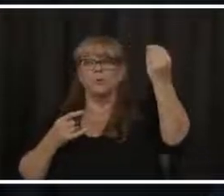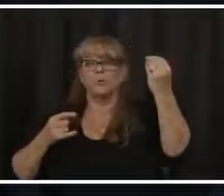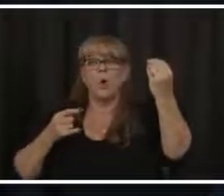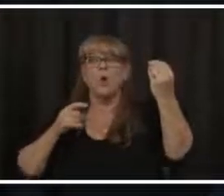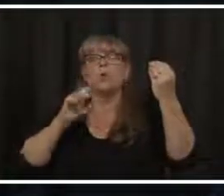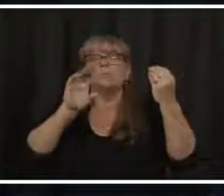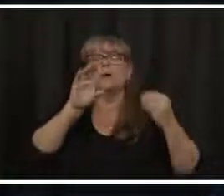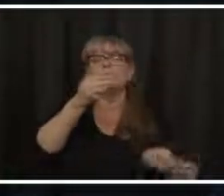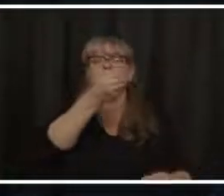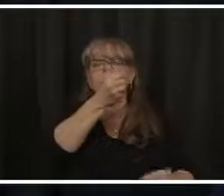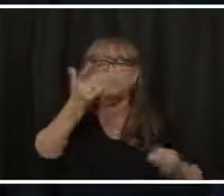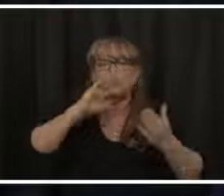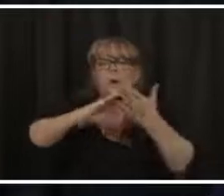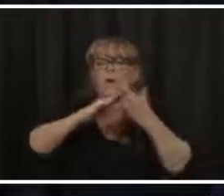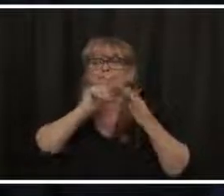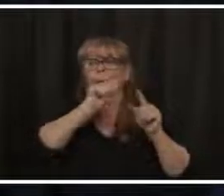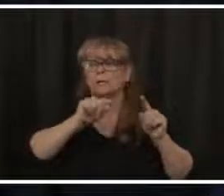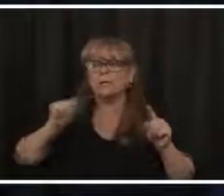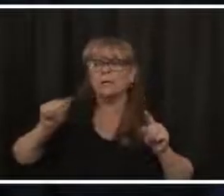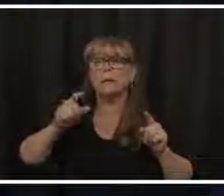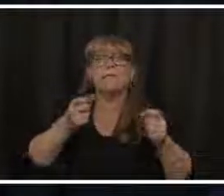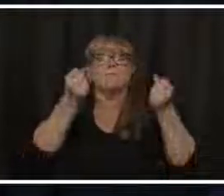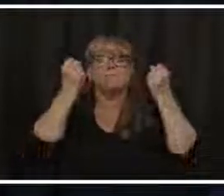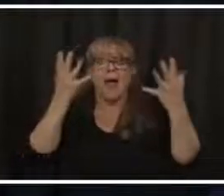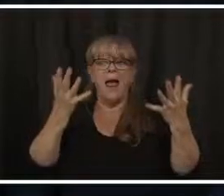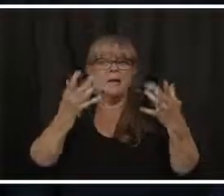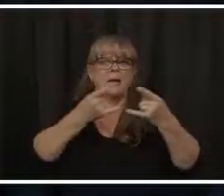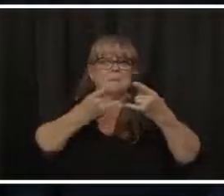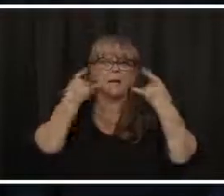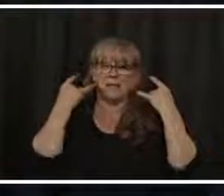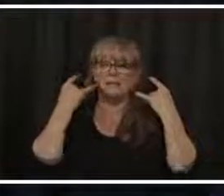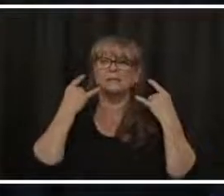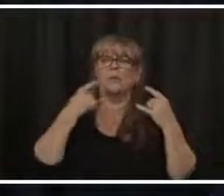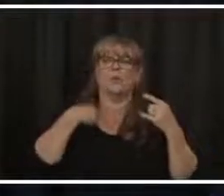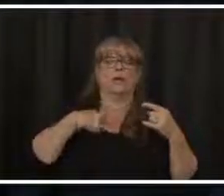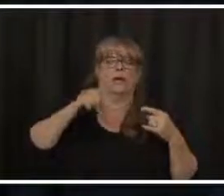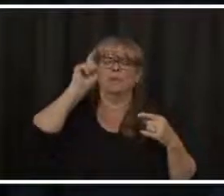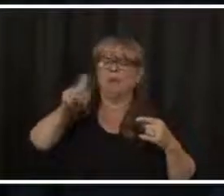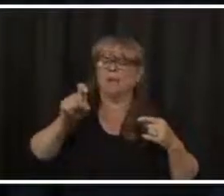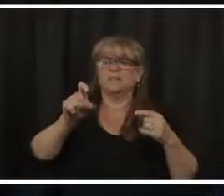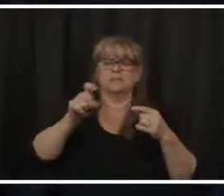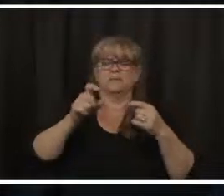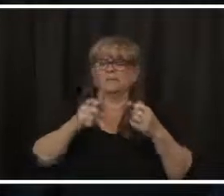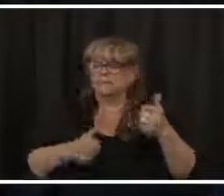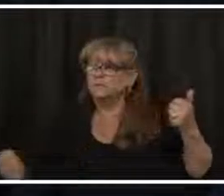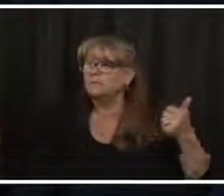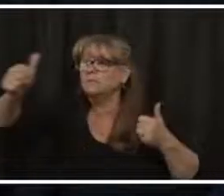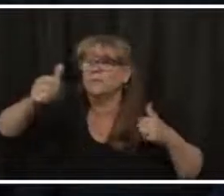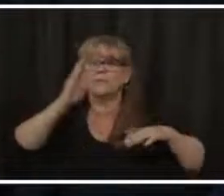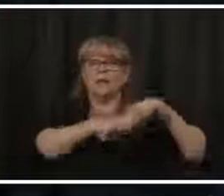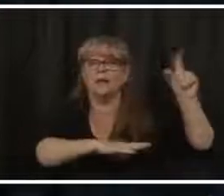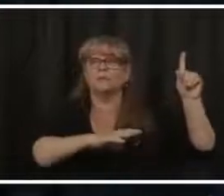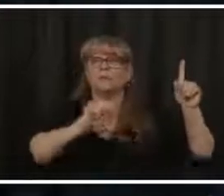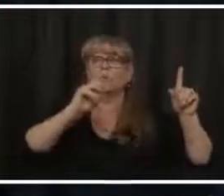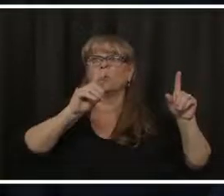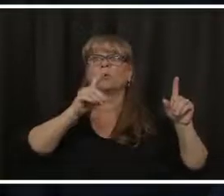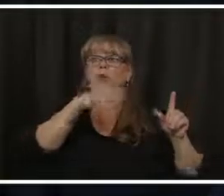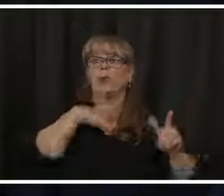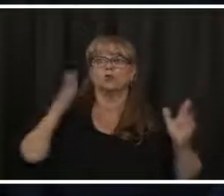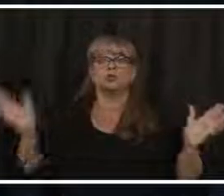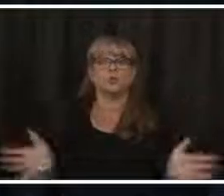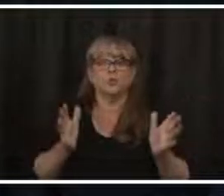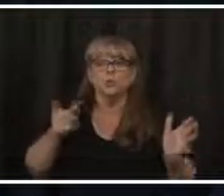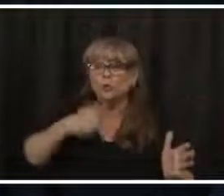a few weeks ago. So in many ways, we're ahead of the CDC on that. The best advice that I can give is that if you haven't been